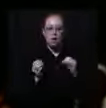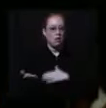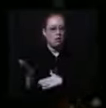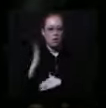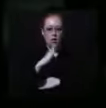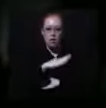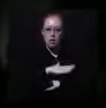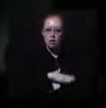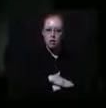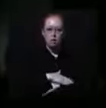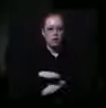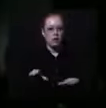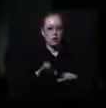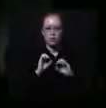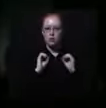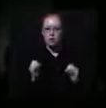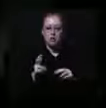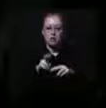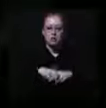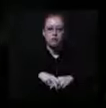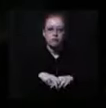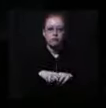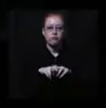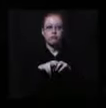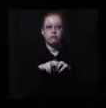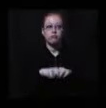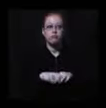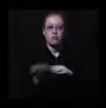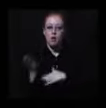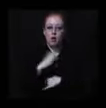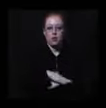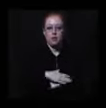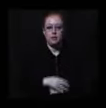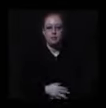day, just sitting there and rocking.